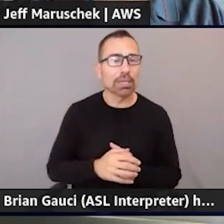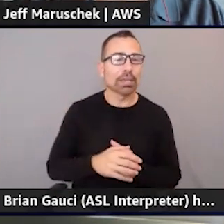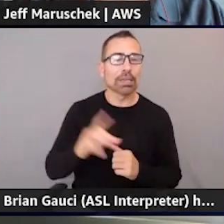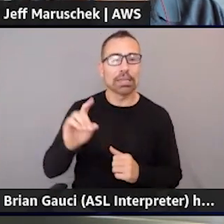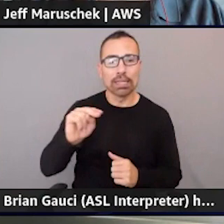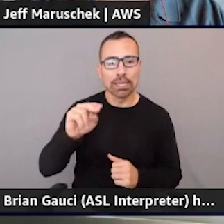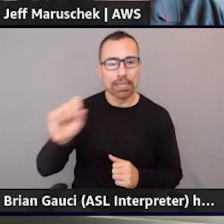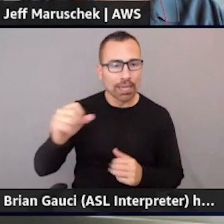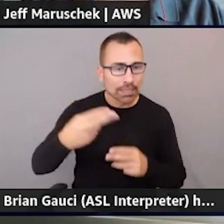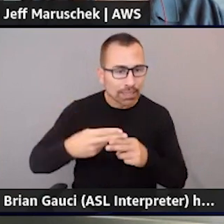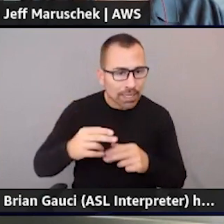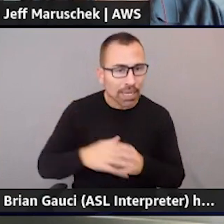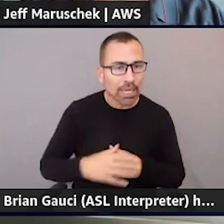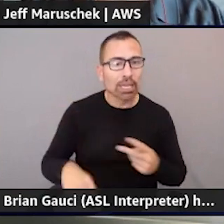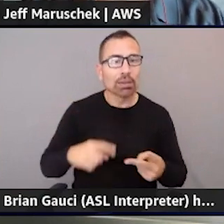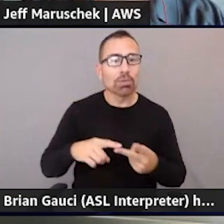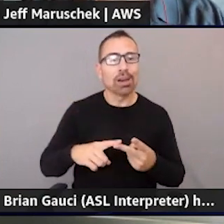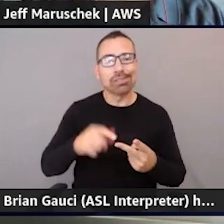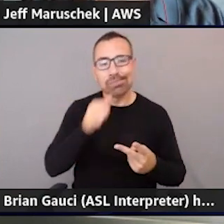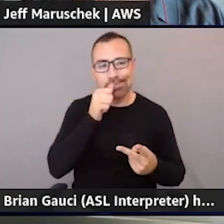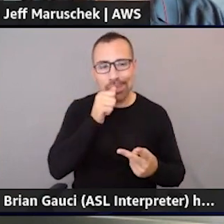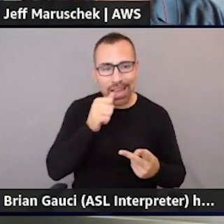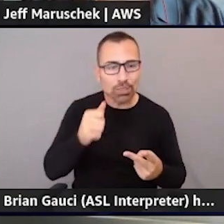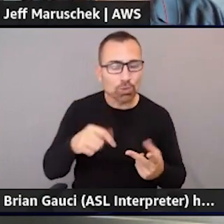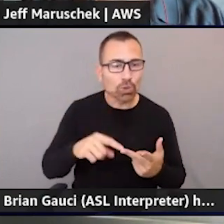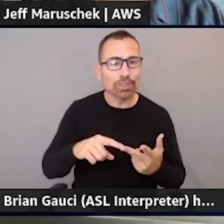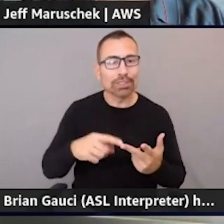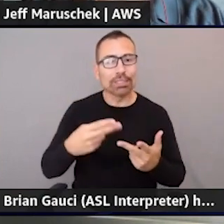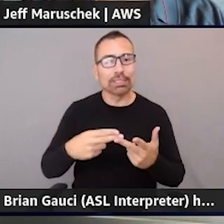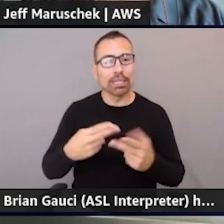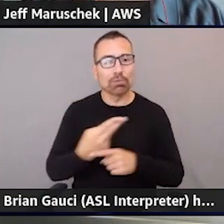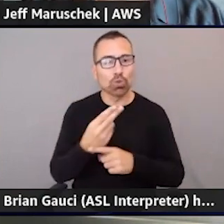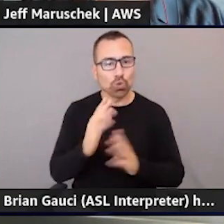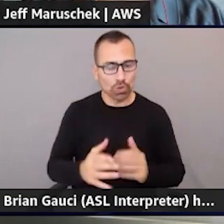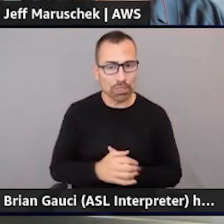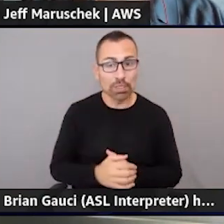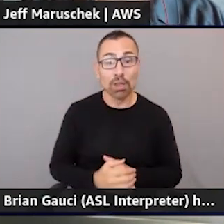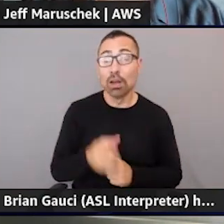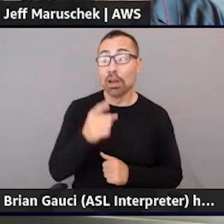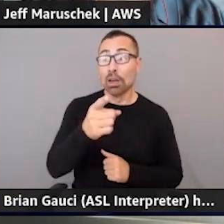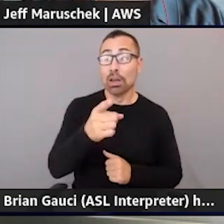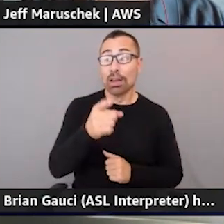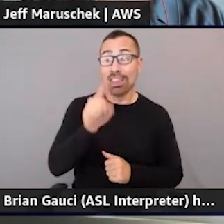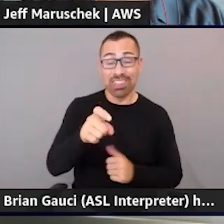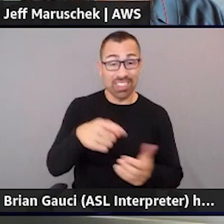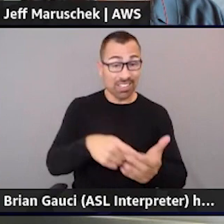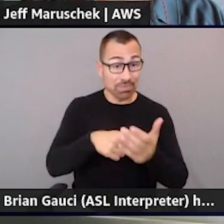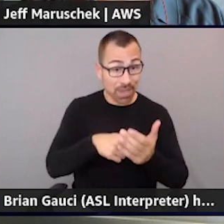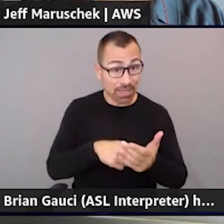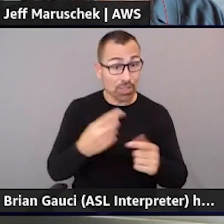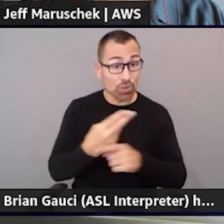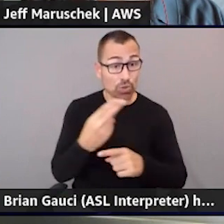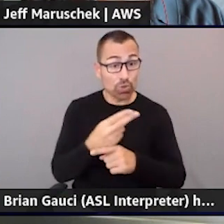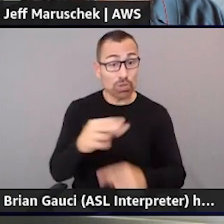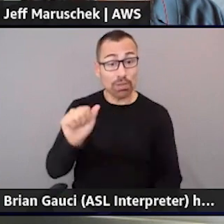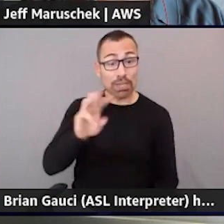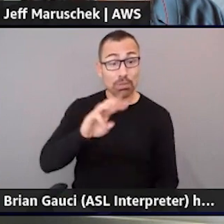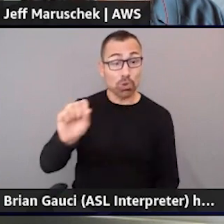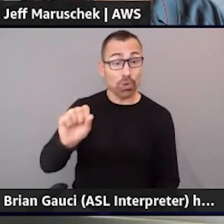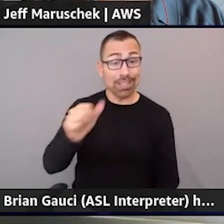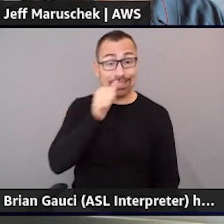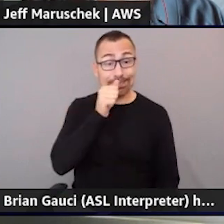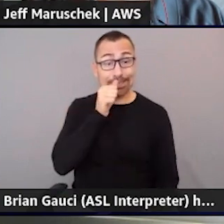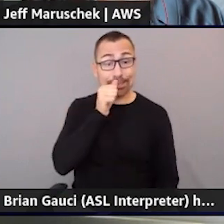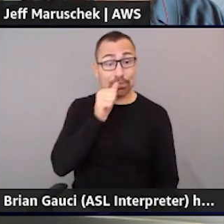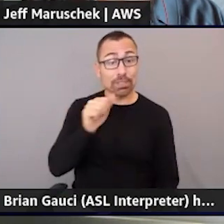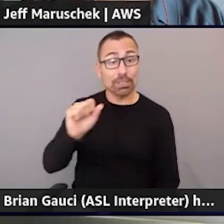passwords. With DMS Schema Conversion, it mandates the use of AWS Secrets Manager. So you go and